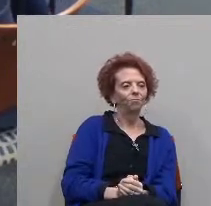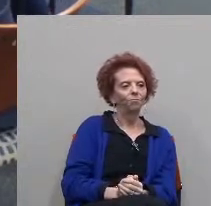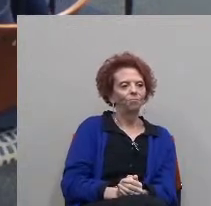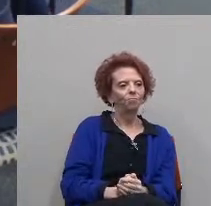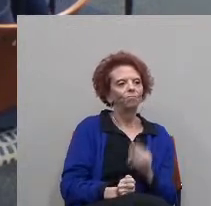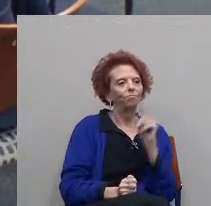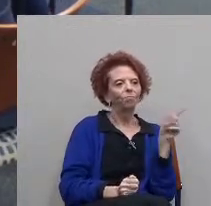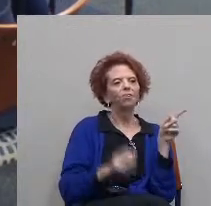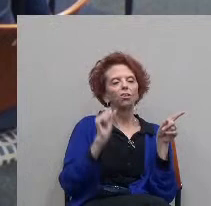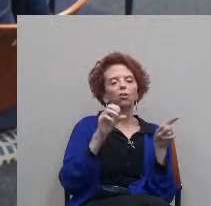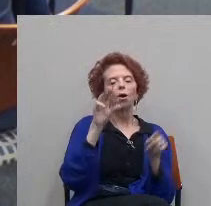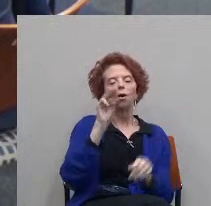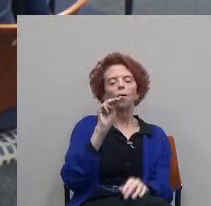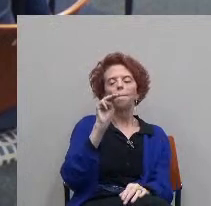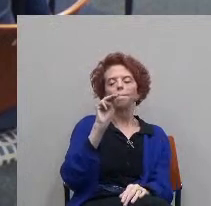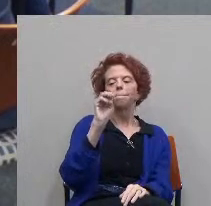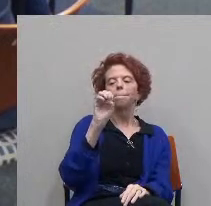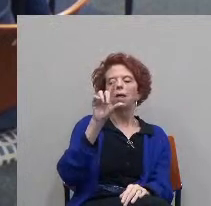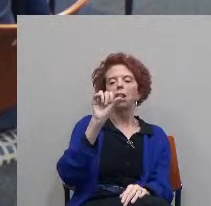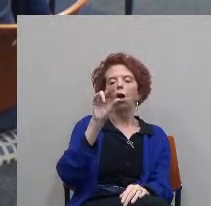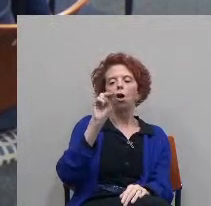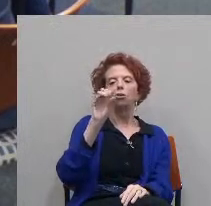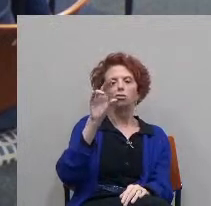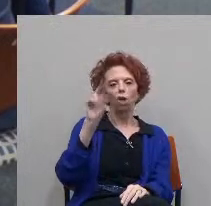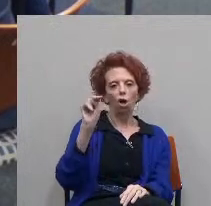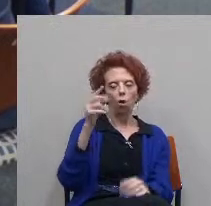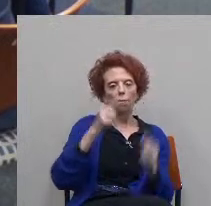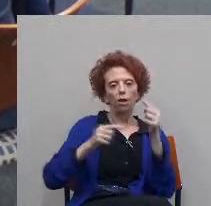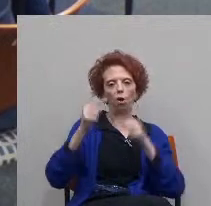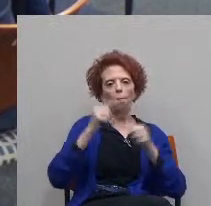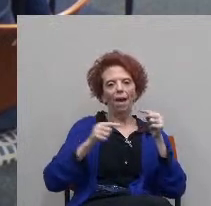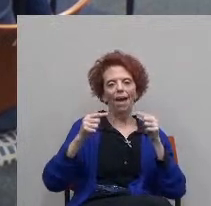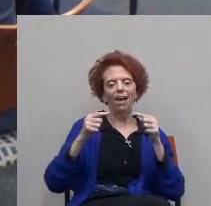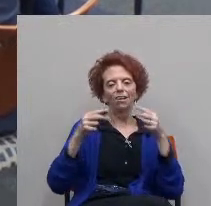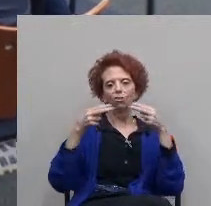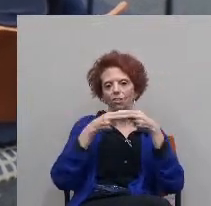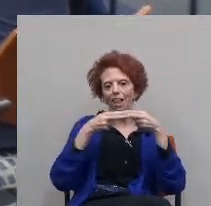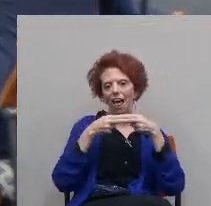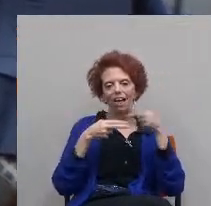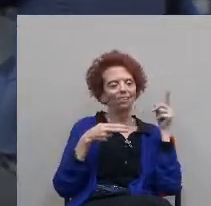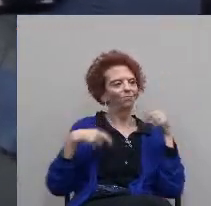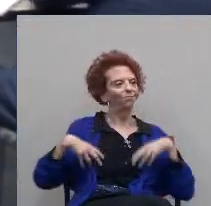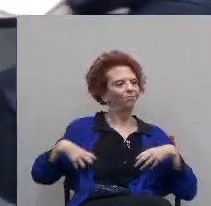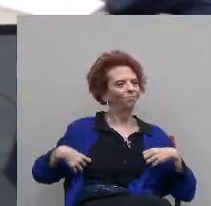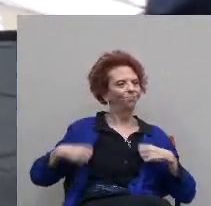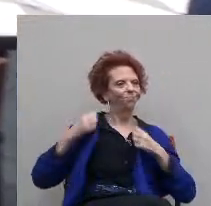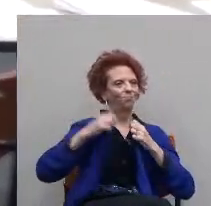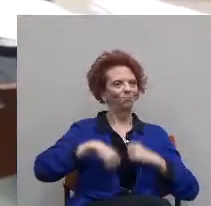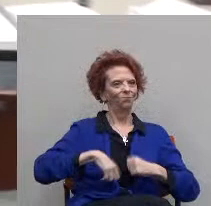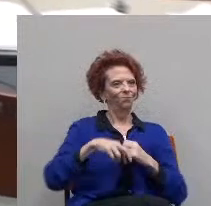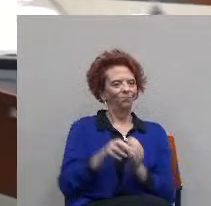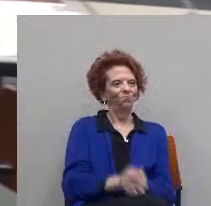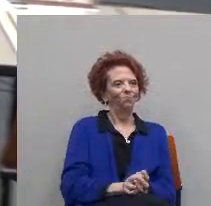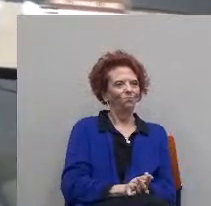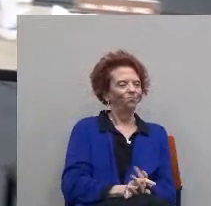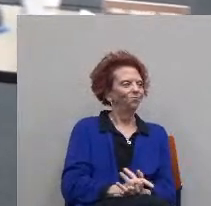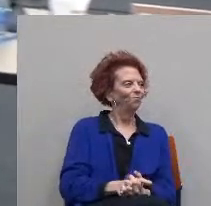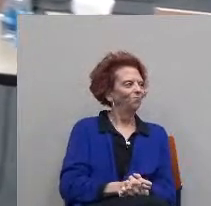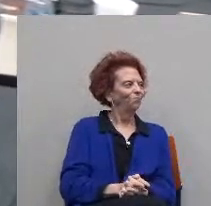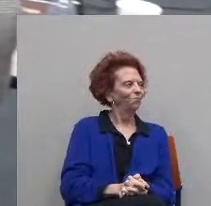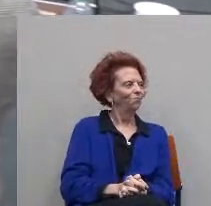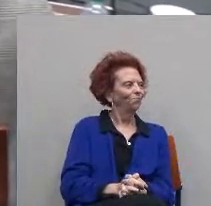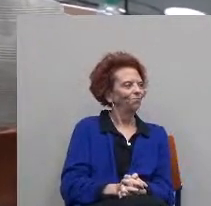Mr. Melanson, can you get us back to the slides? Yes, happy to, yes. Hey, it's me